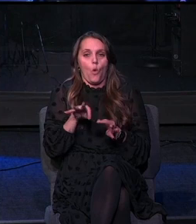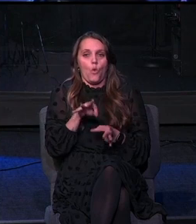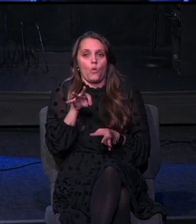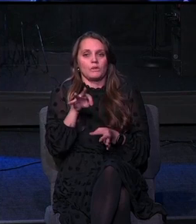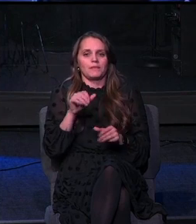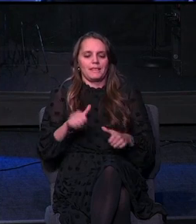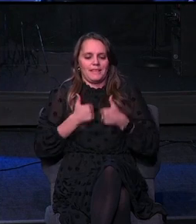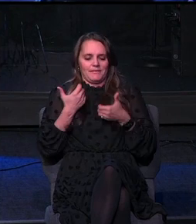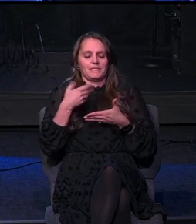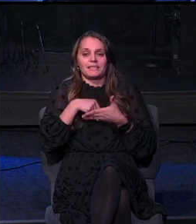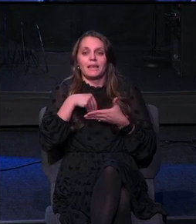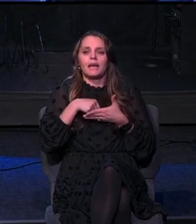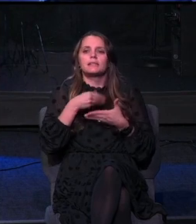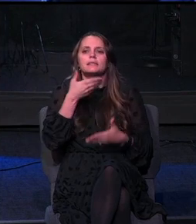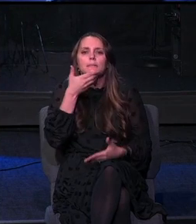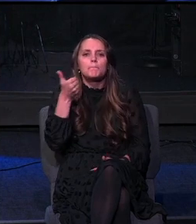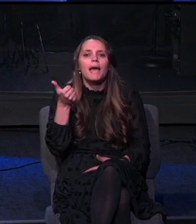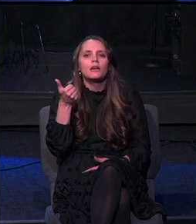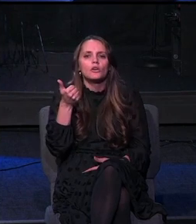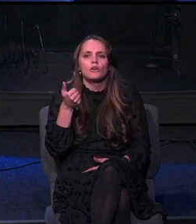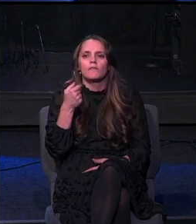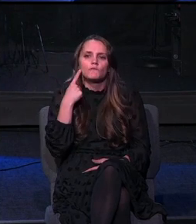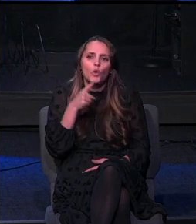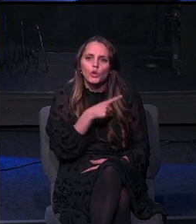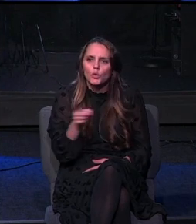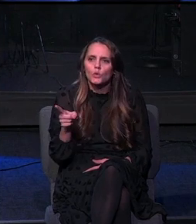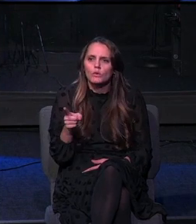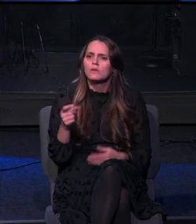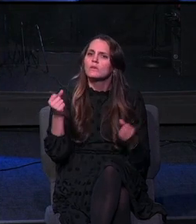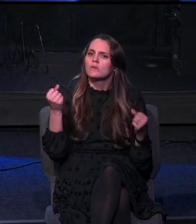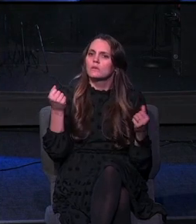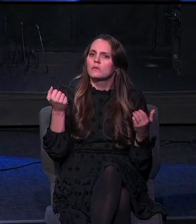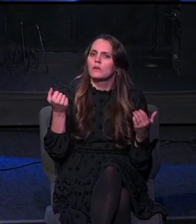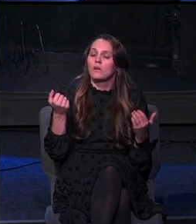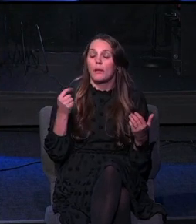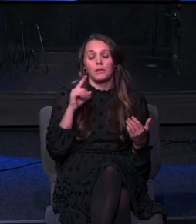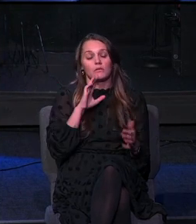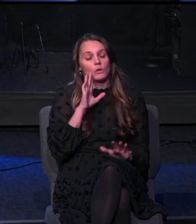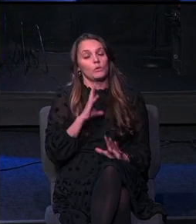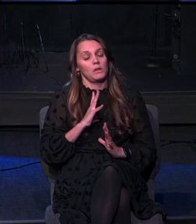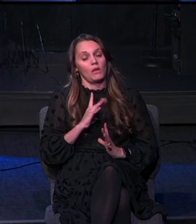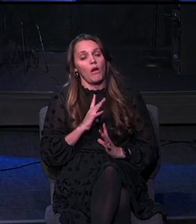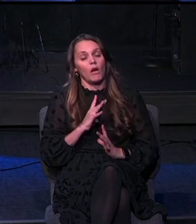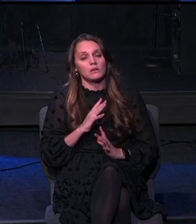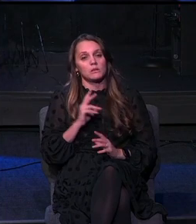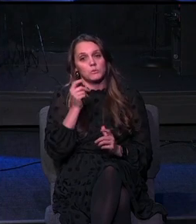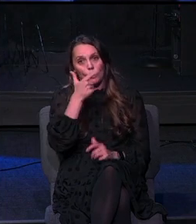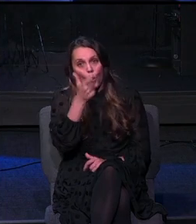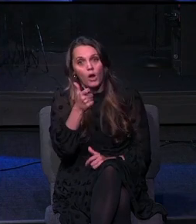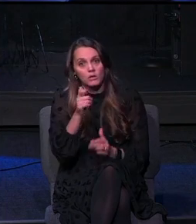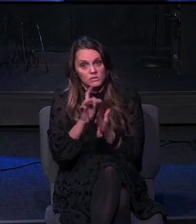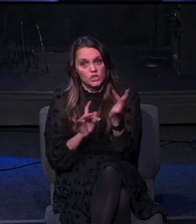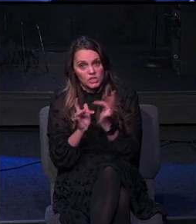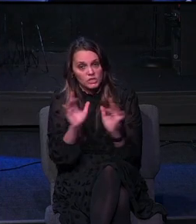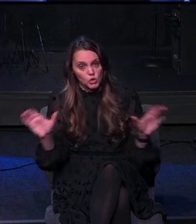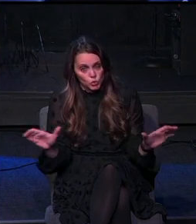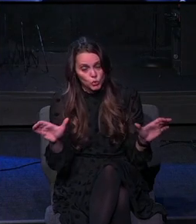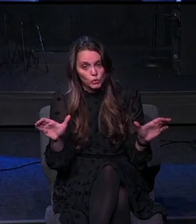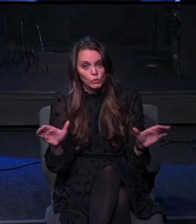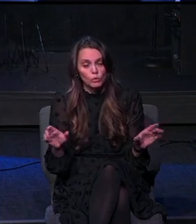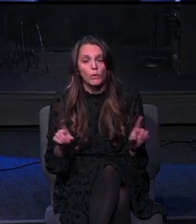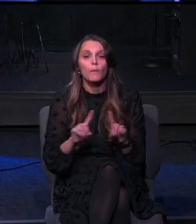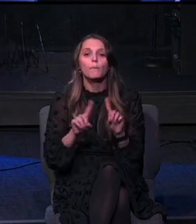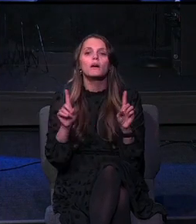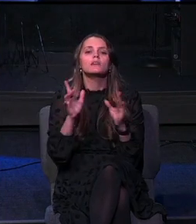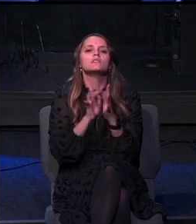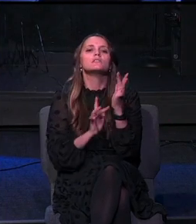I'm just going to take him at his word. Because there's a lot of opportunities where I go, man, it'd be pretty cool to watch Jesus do some stuff. It'd be fantastic. But Jesus goes, no, it's better